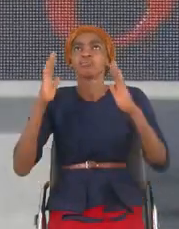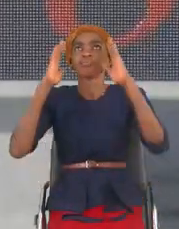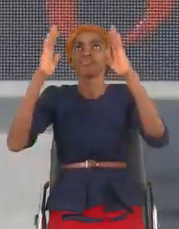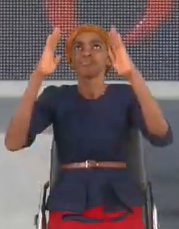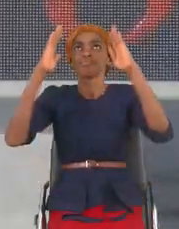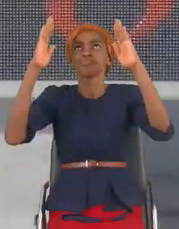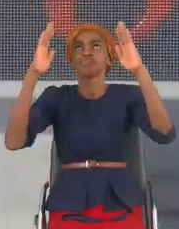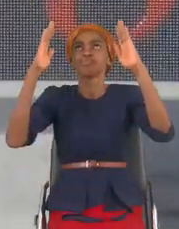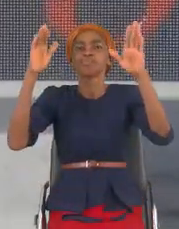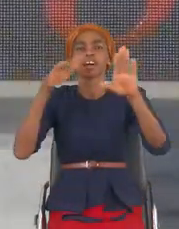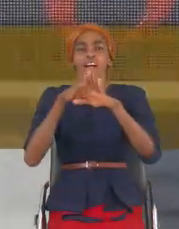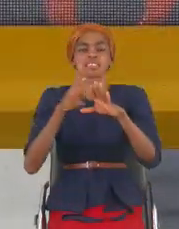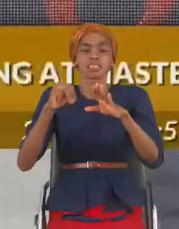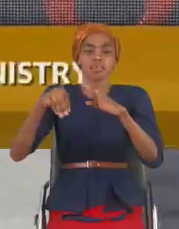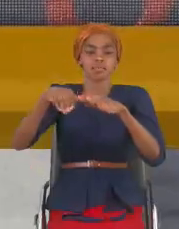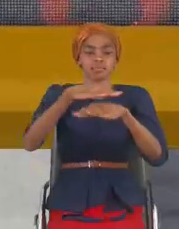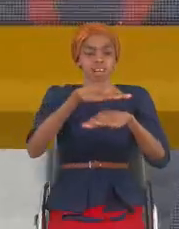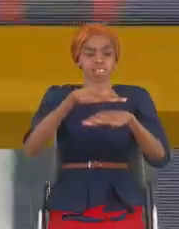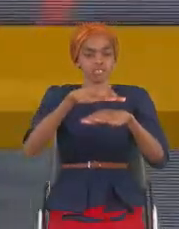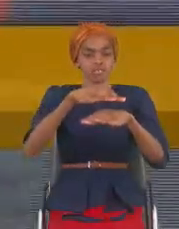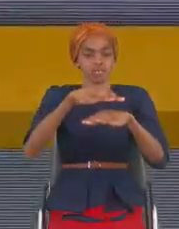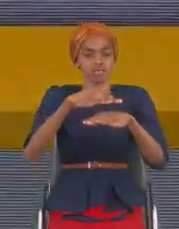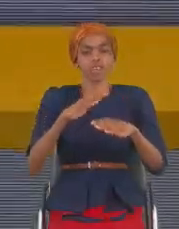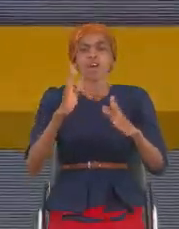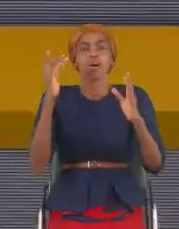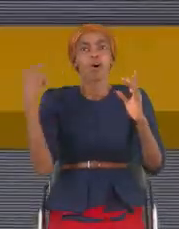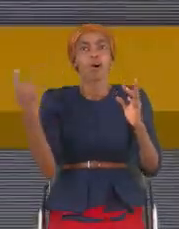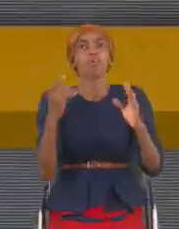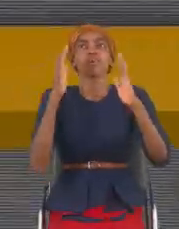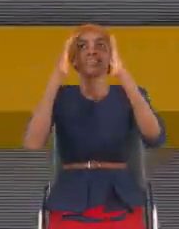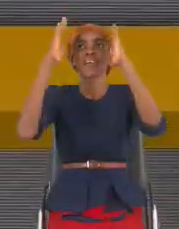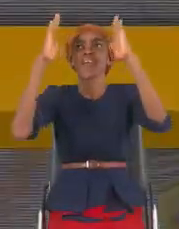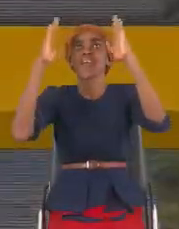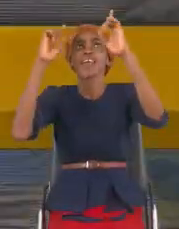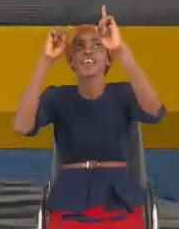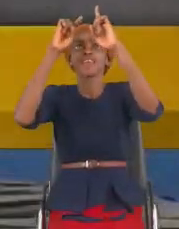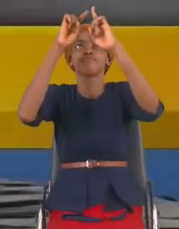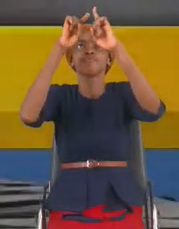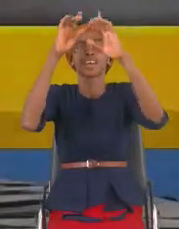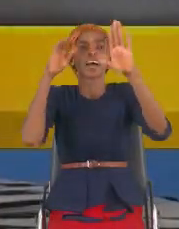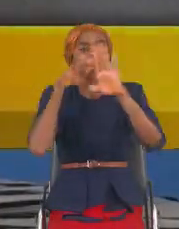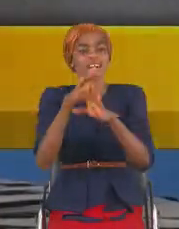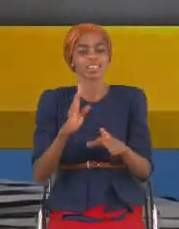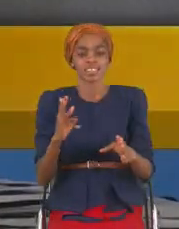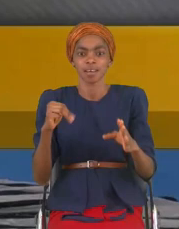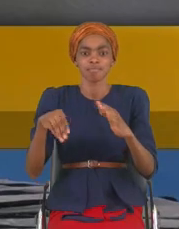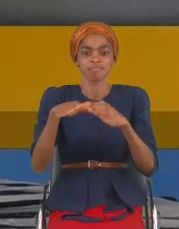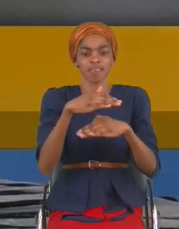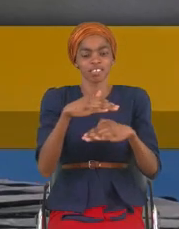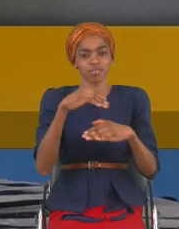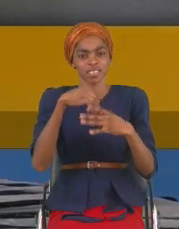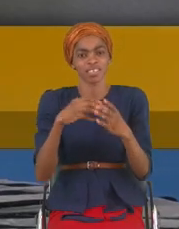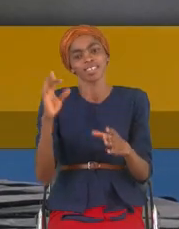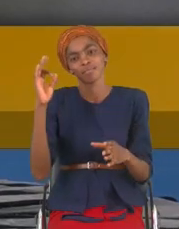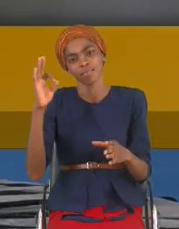in ministry. Always aiming at mastery. That's the mark. But the one who